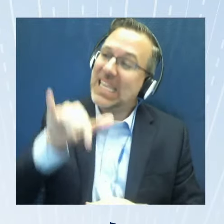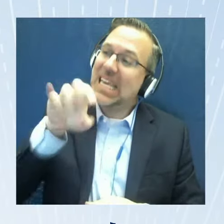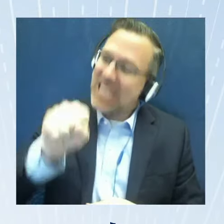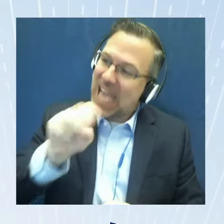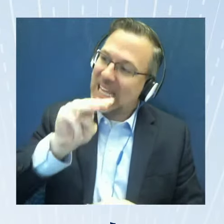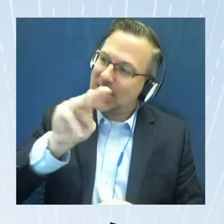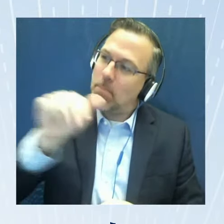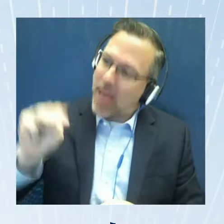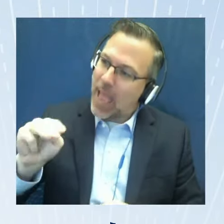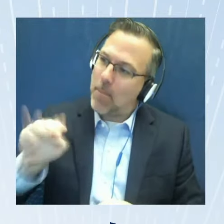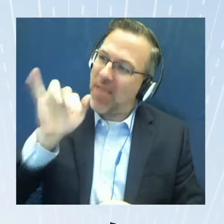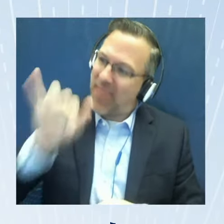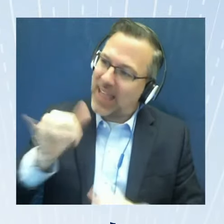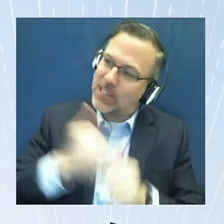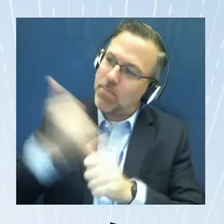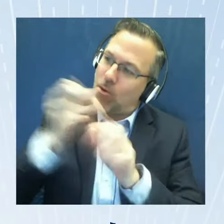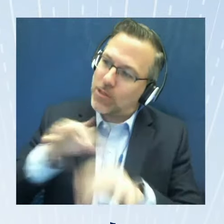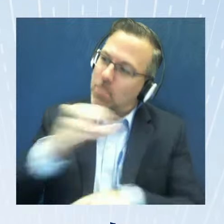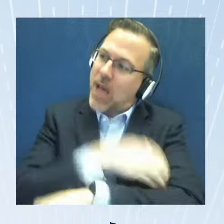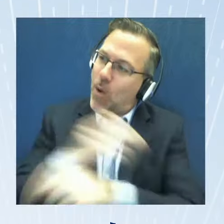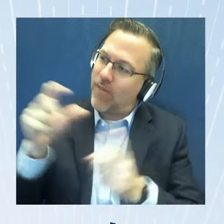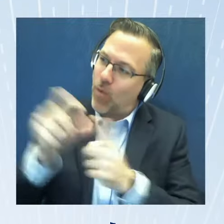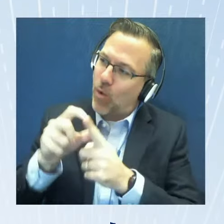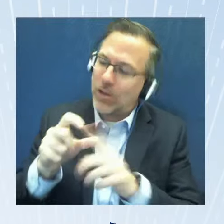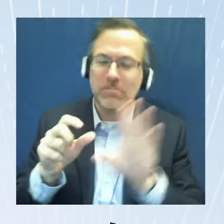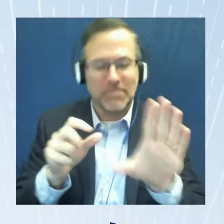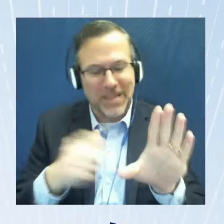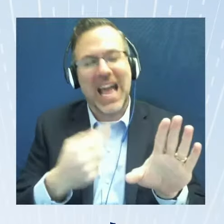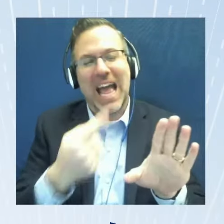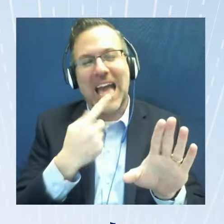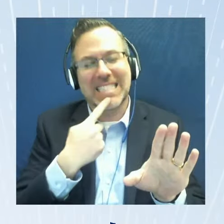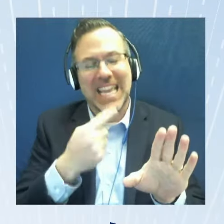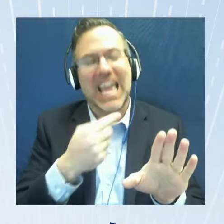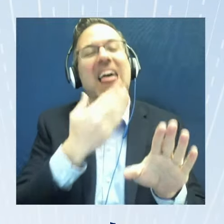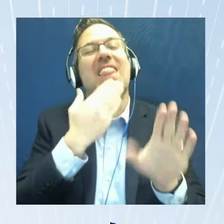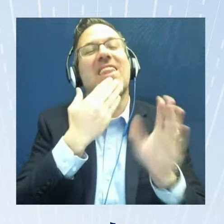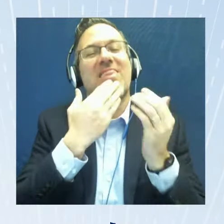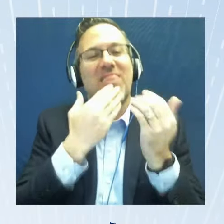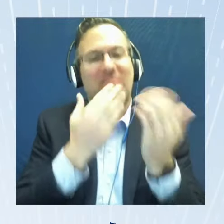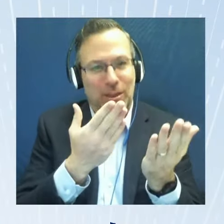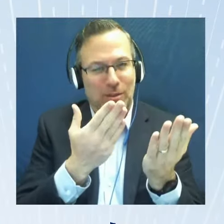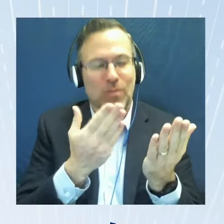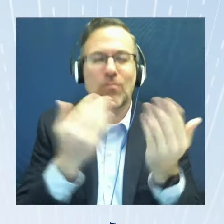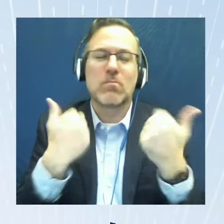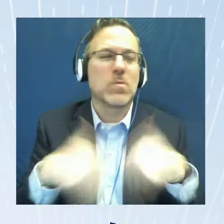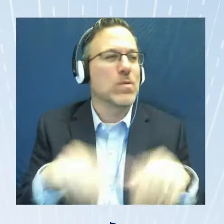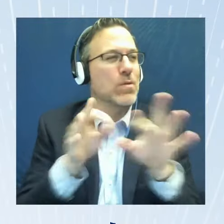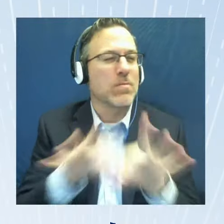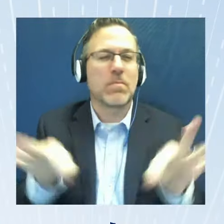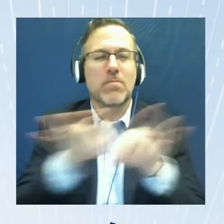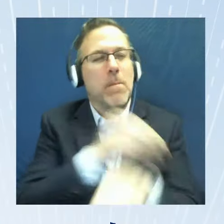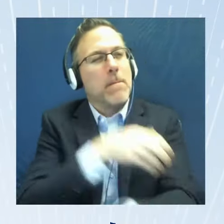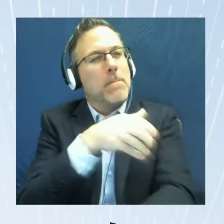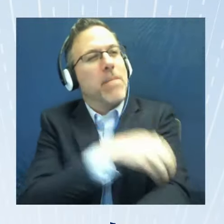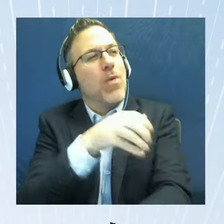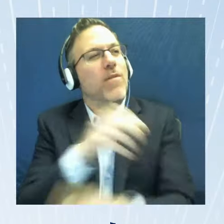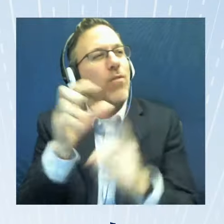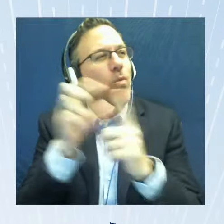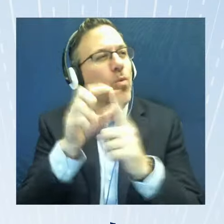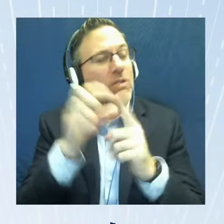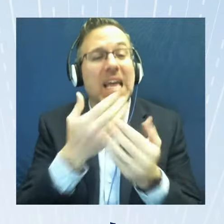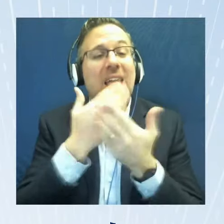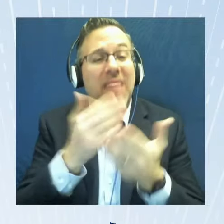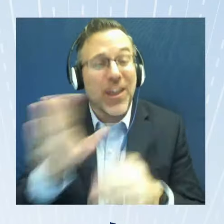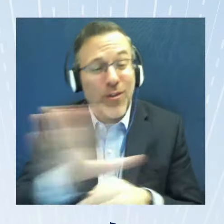so much, not just for joining us today, but for the incredible work that you're doing in partnership with the administration, but more so